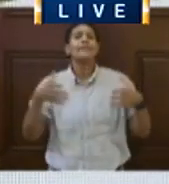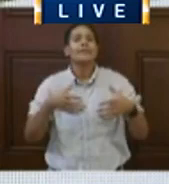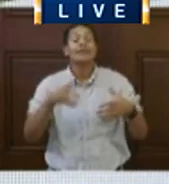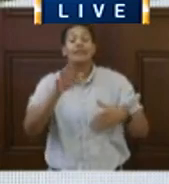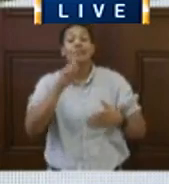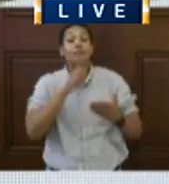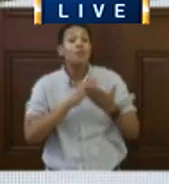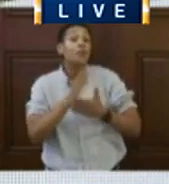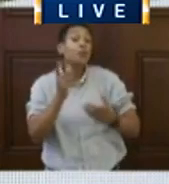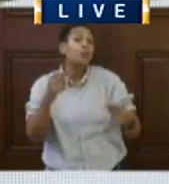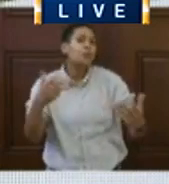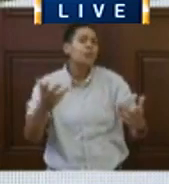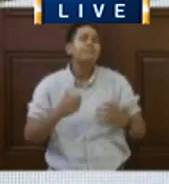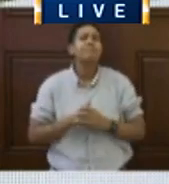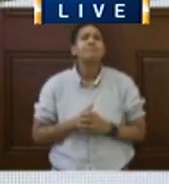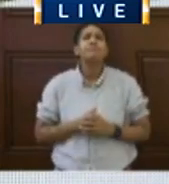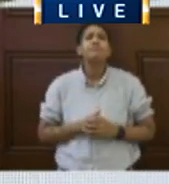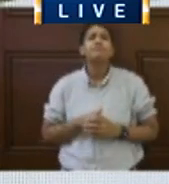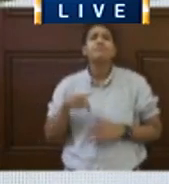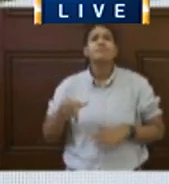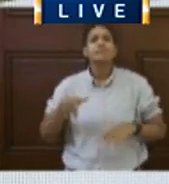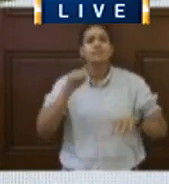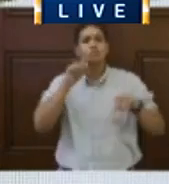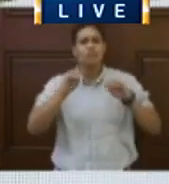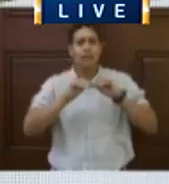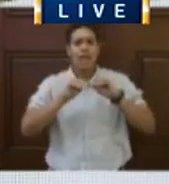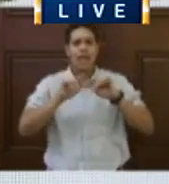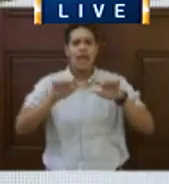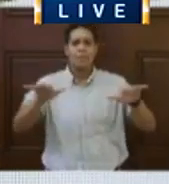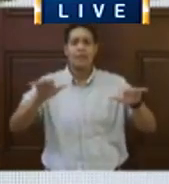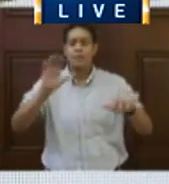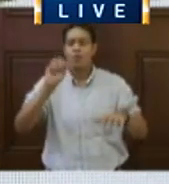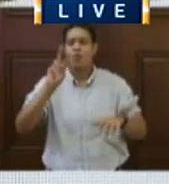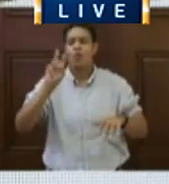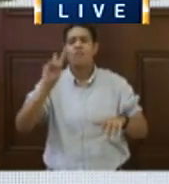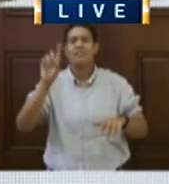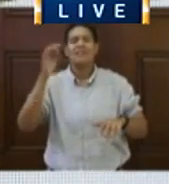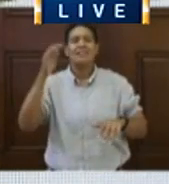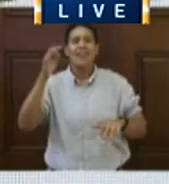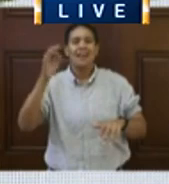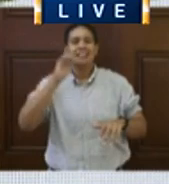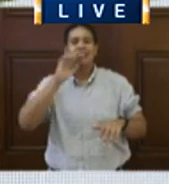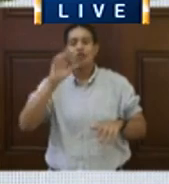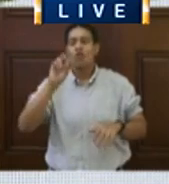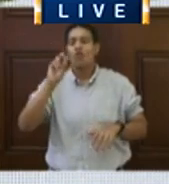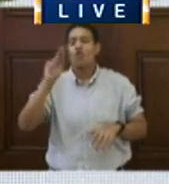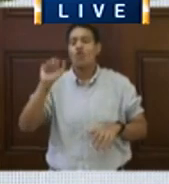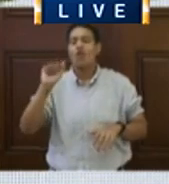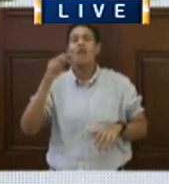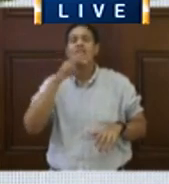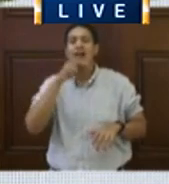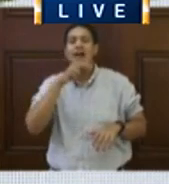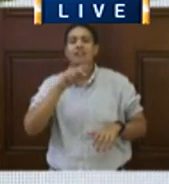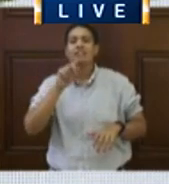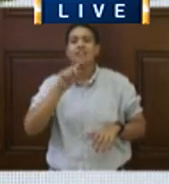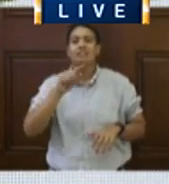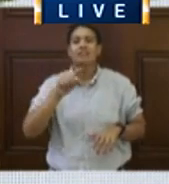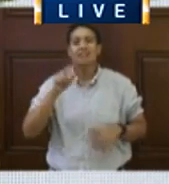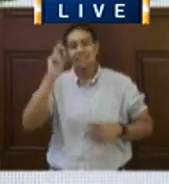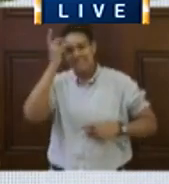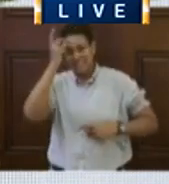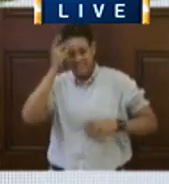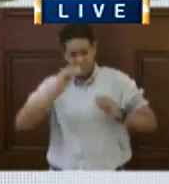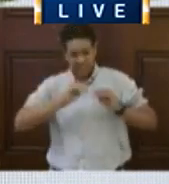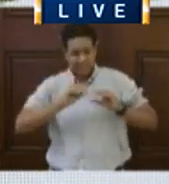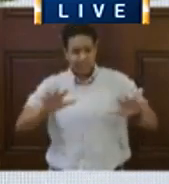of this epidemic, the COVID-19 coronavirus disease.